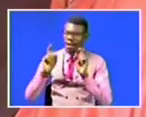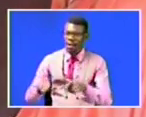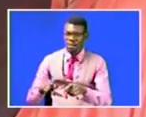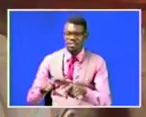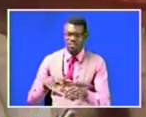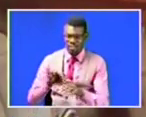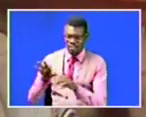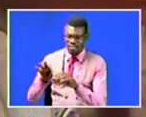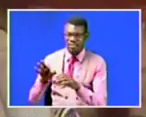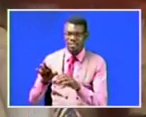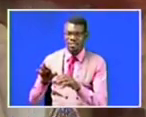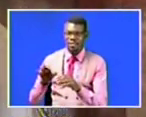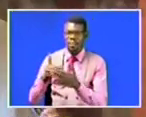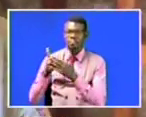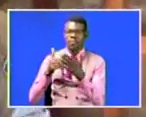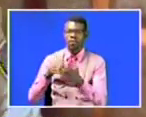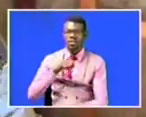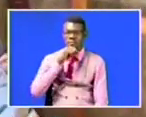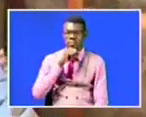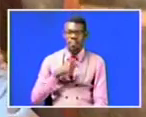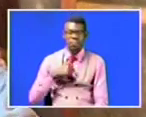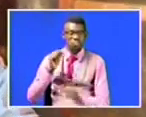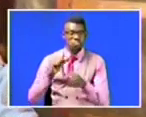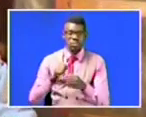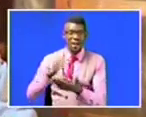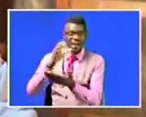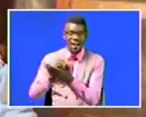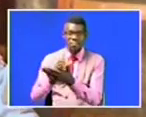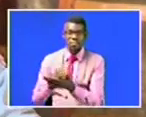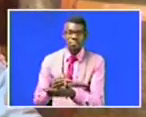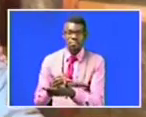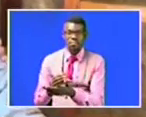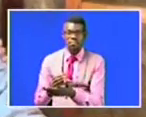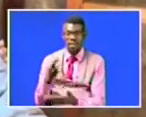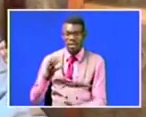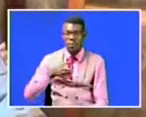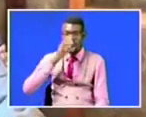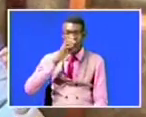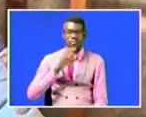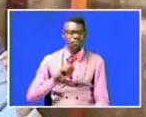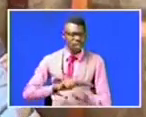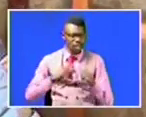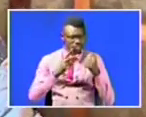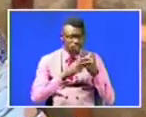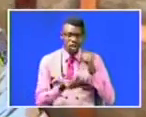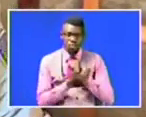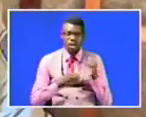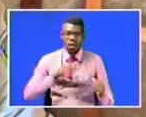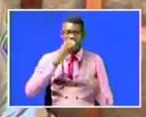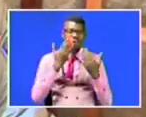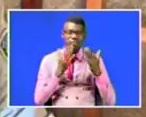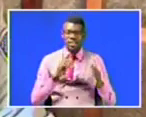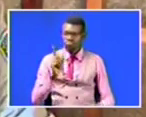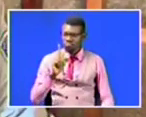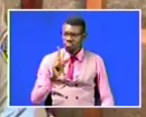nipate supper. Nategemea za kunywa hata vikombe tano. Sababu huwezi kunywa chai ya saa moja ndio ukue umemaliza hiyo. Utakunywa saa moja,